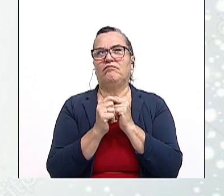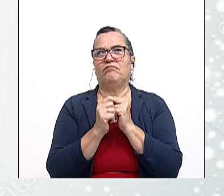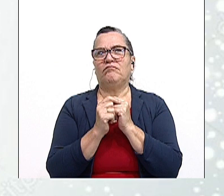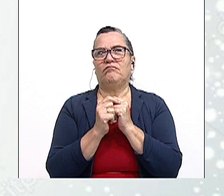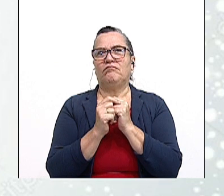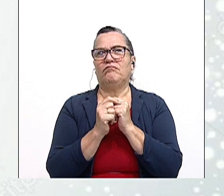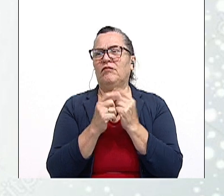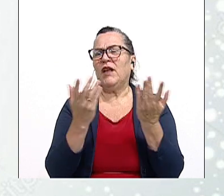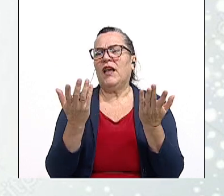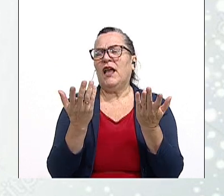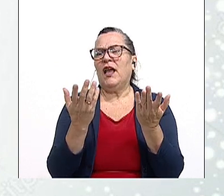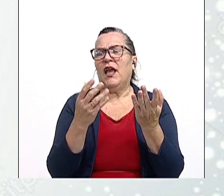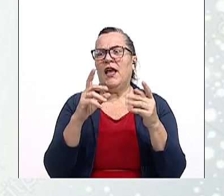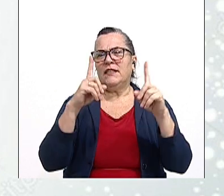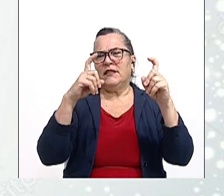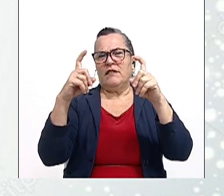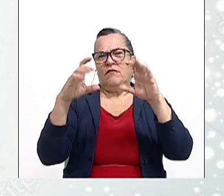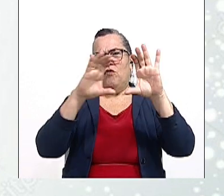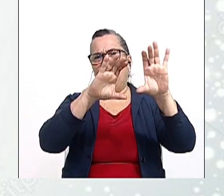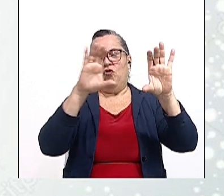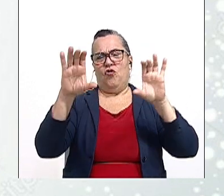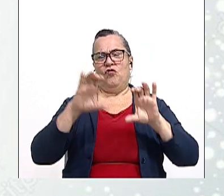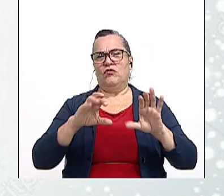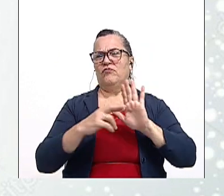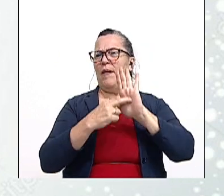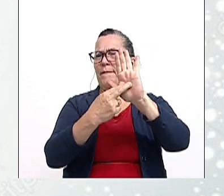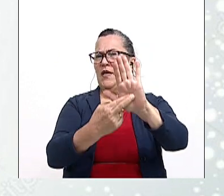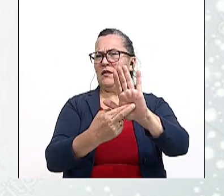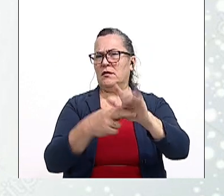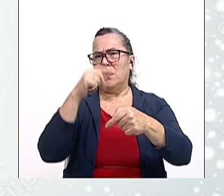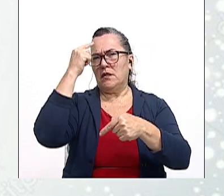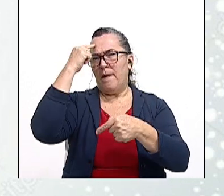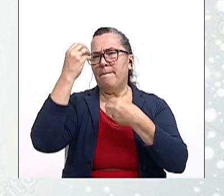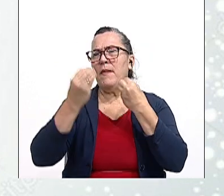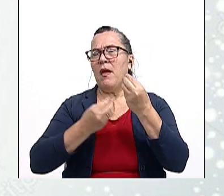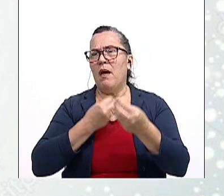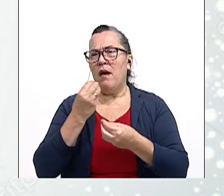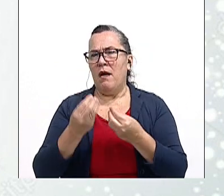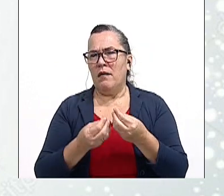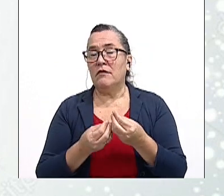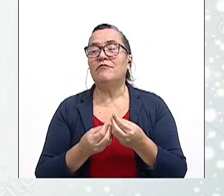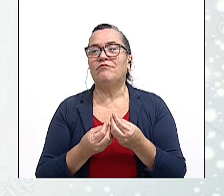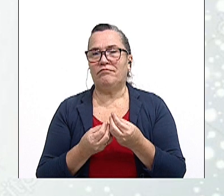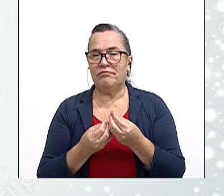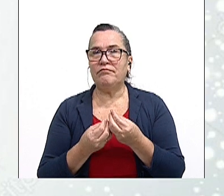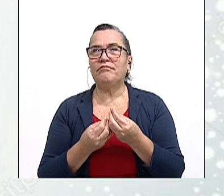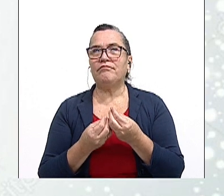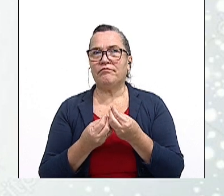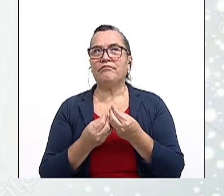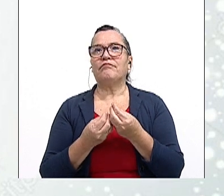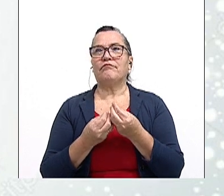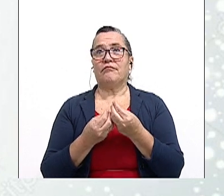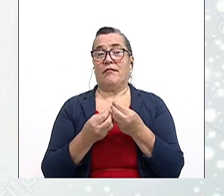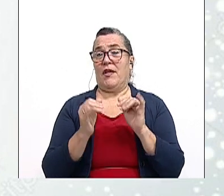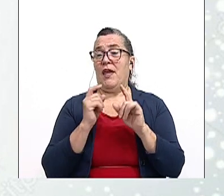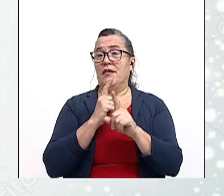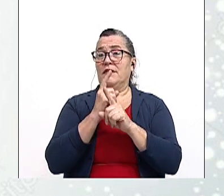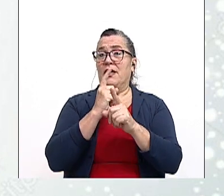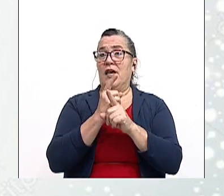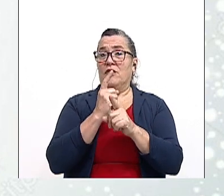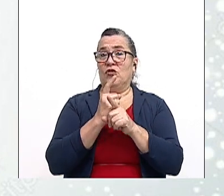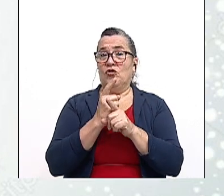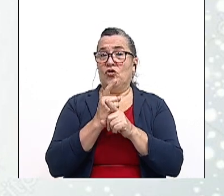do these pictures represent? Think about it. Yes, they represent